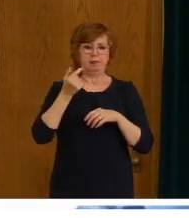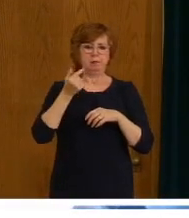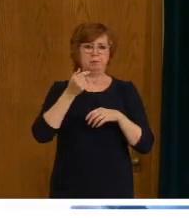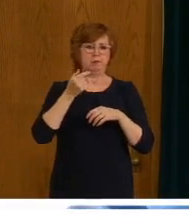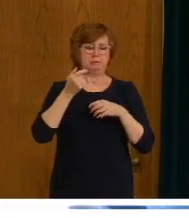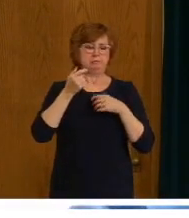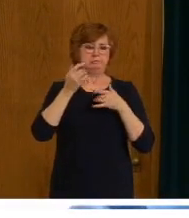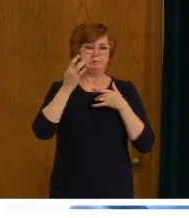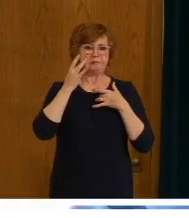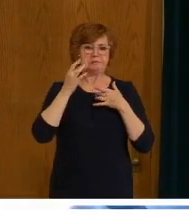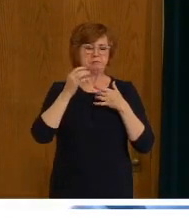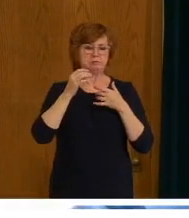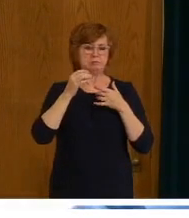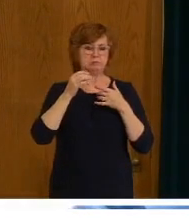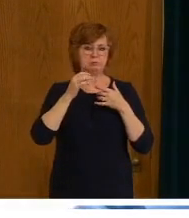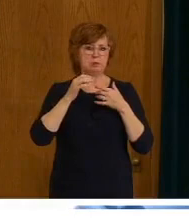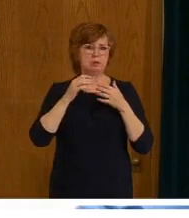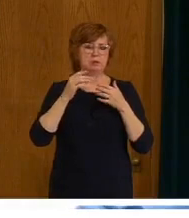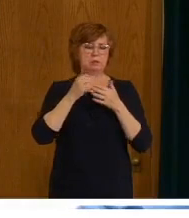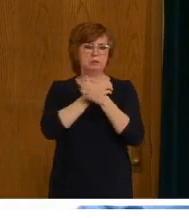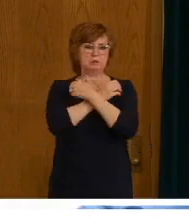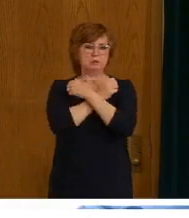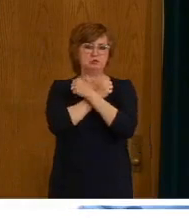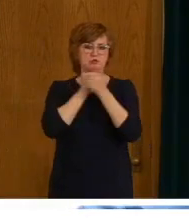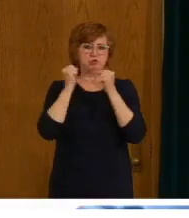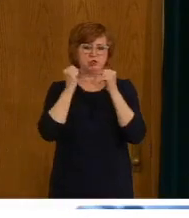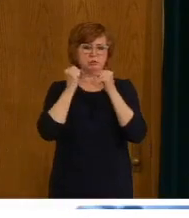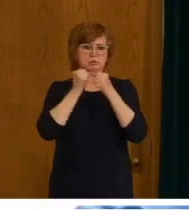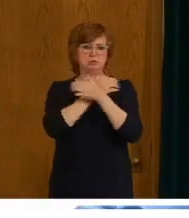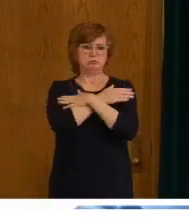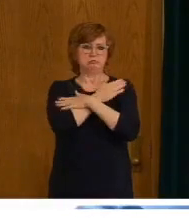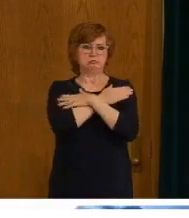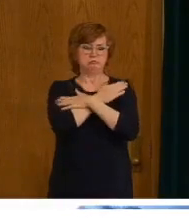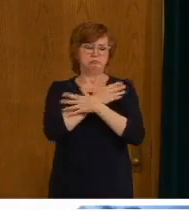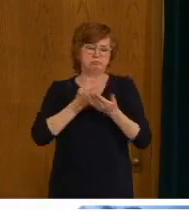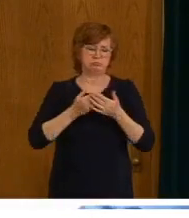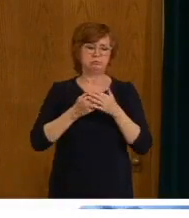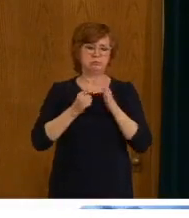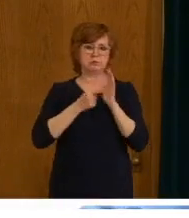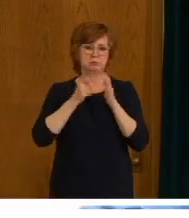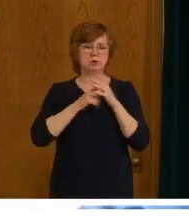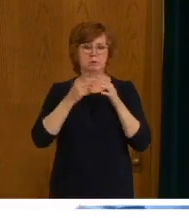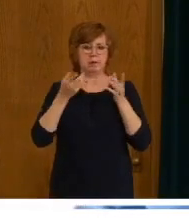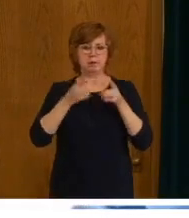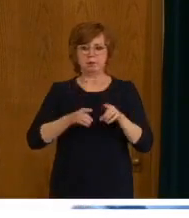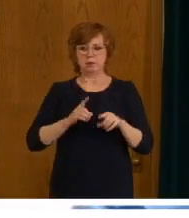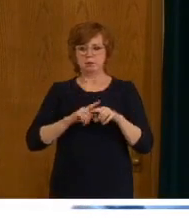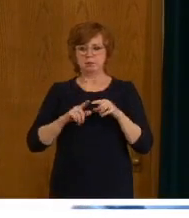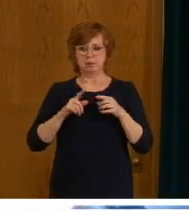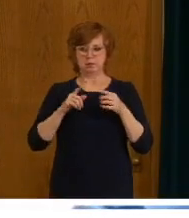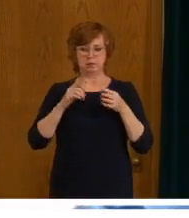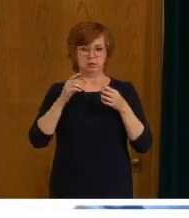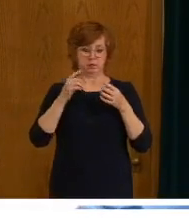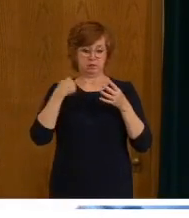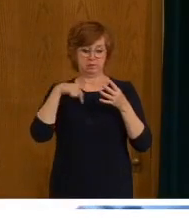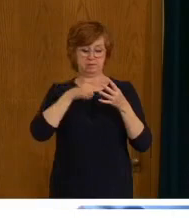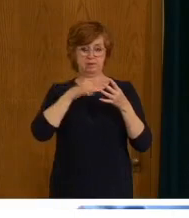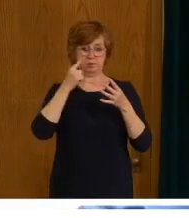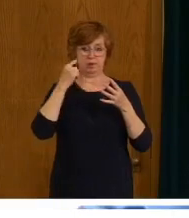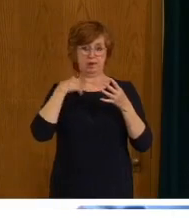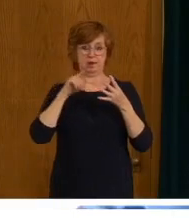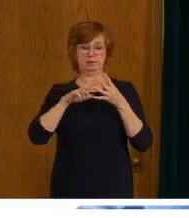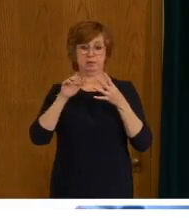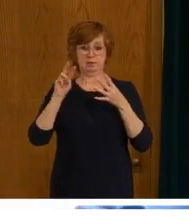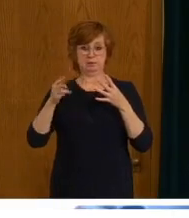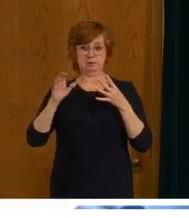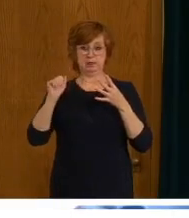that second dose. Of course, we don't have the same efficacy and effectiveness data that we have with second dose AstraZeneca, but there's nothing to suggest